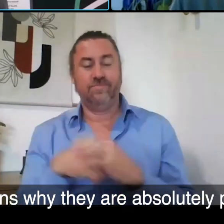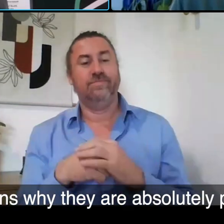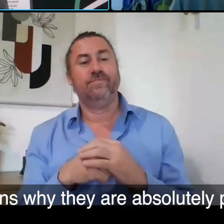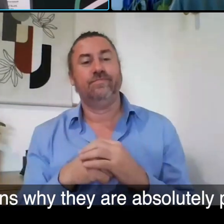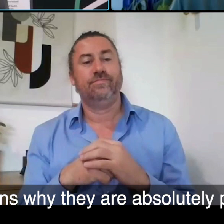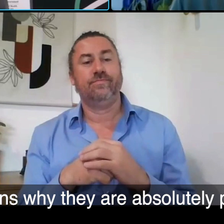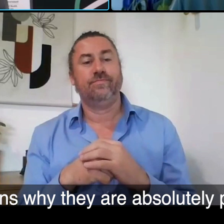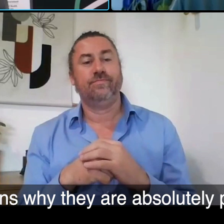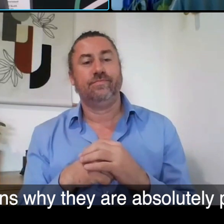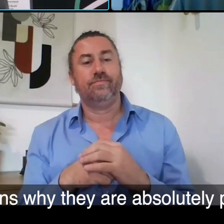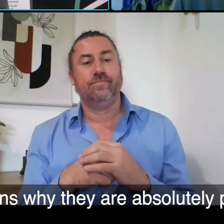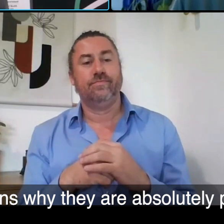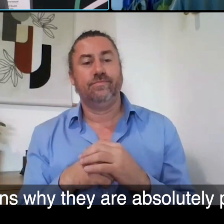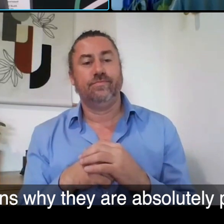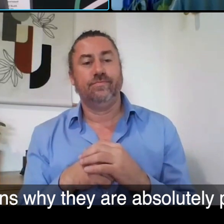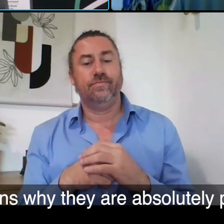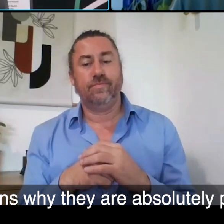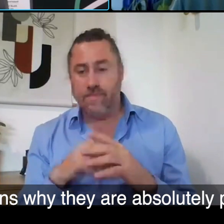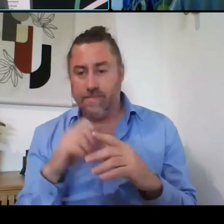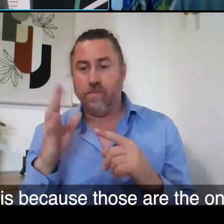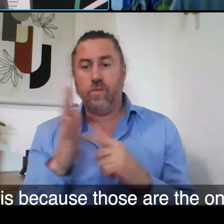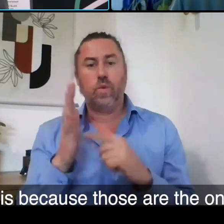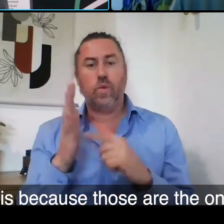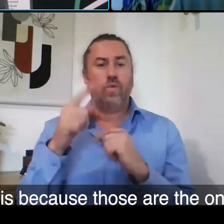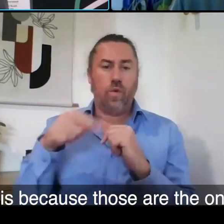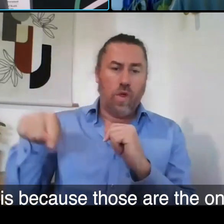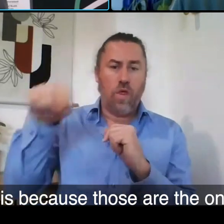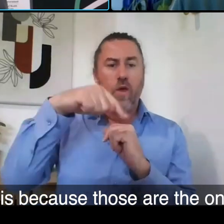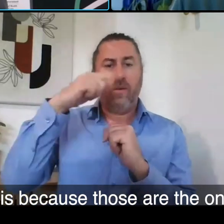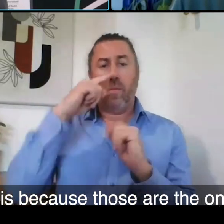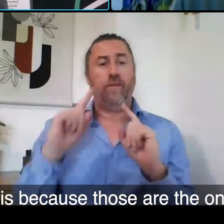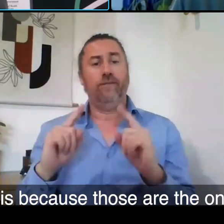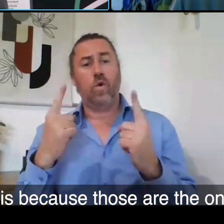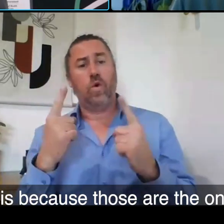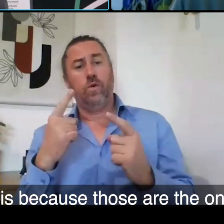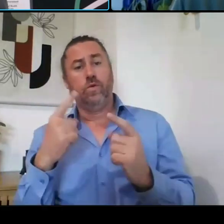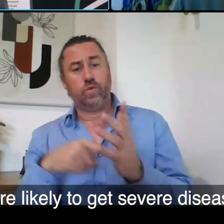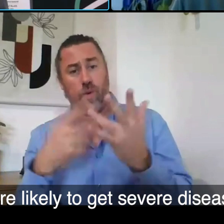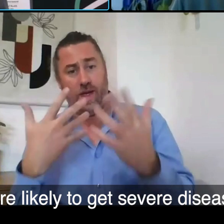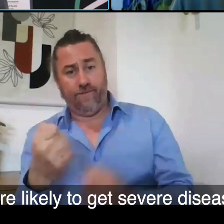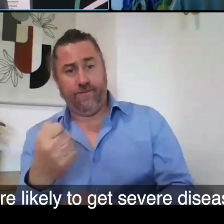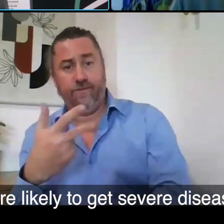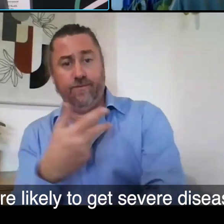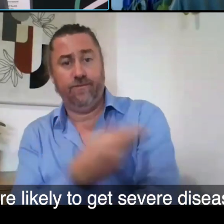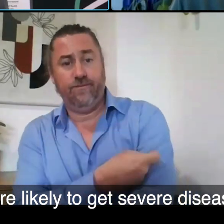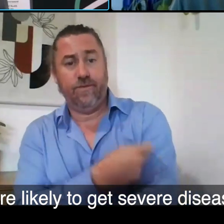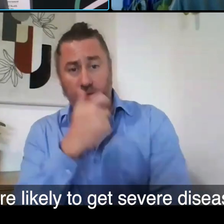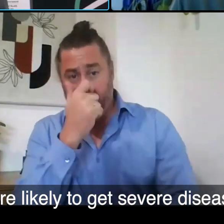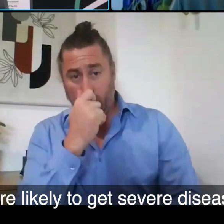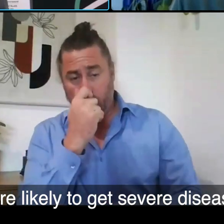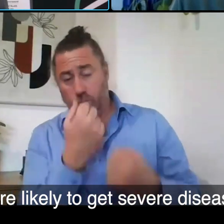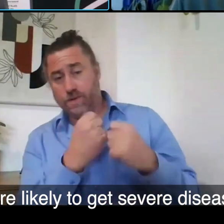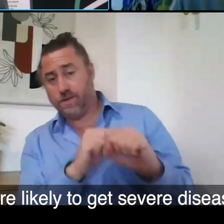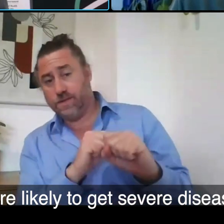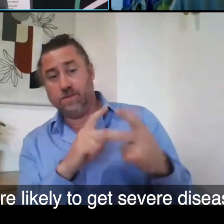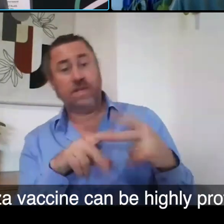are absolutely prioritised for flu vaccine is because those are the ones that are much more likely to get